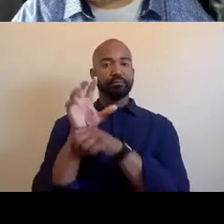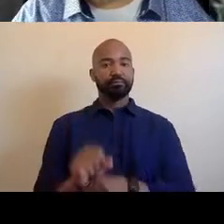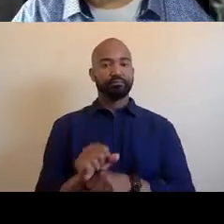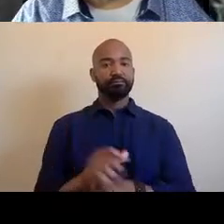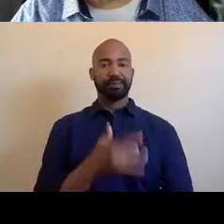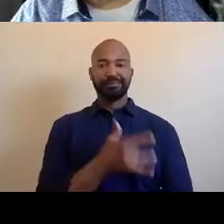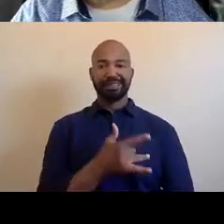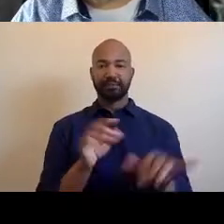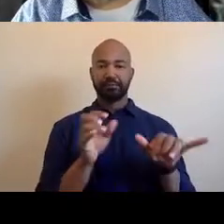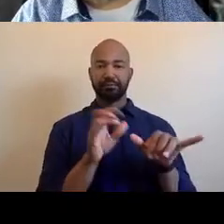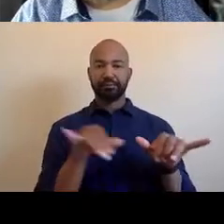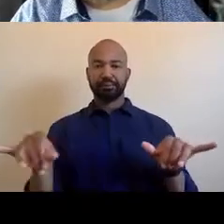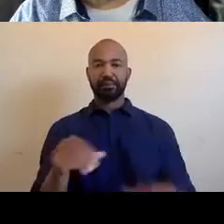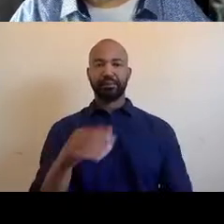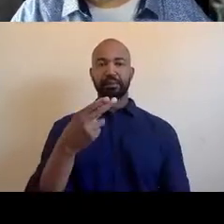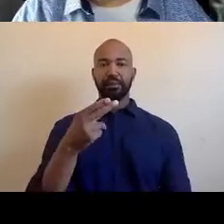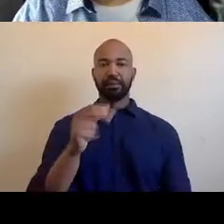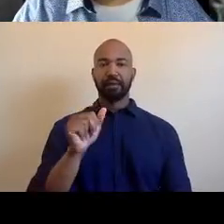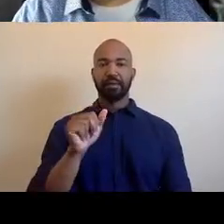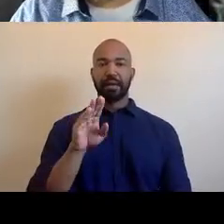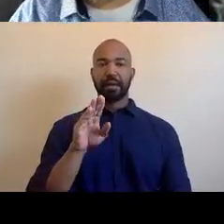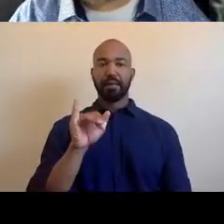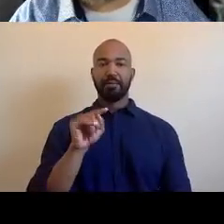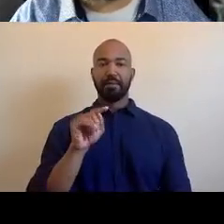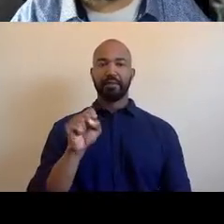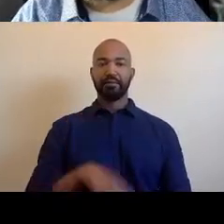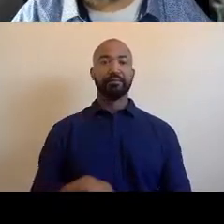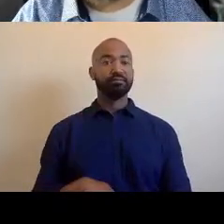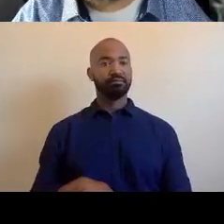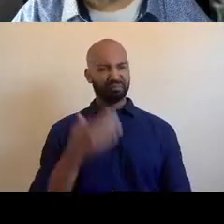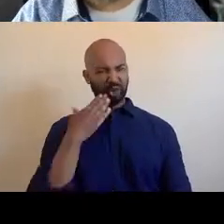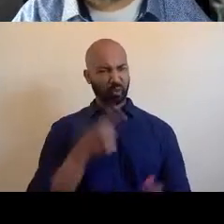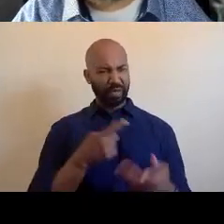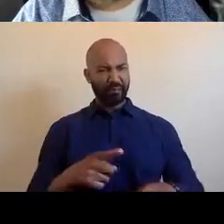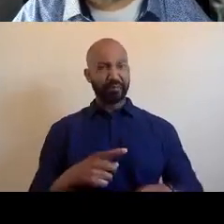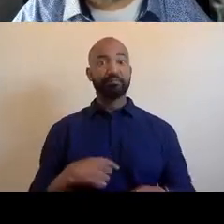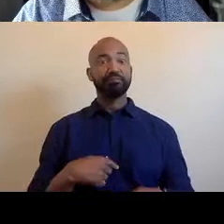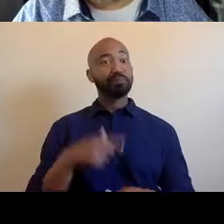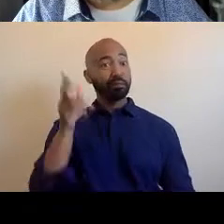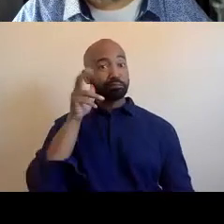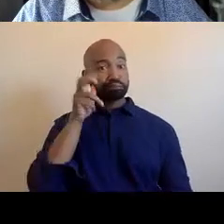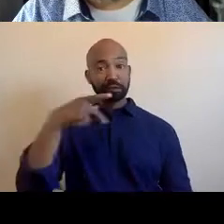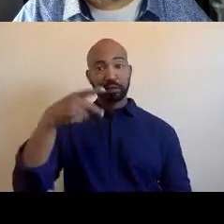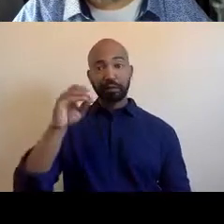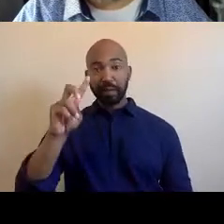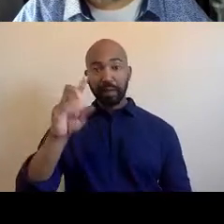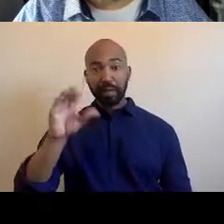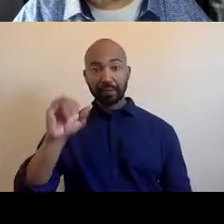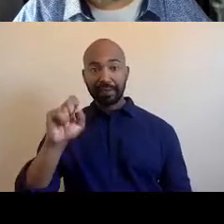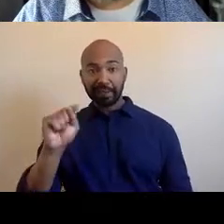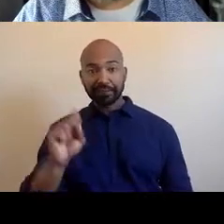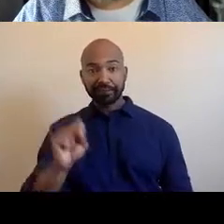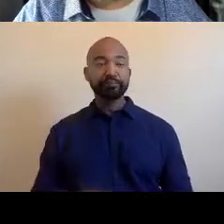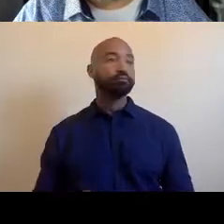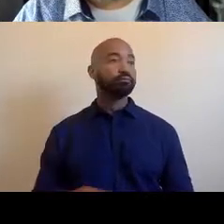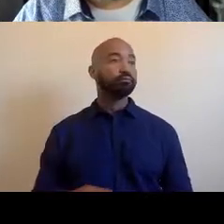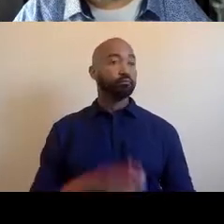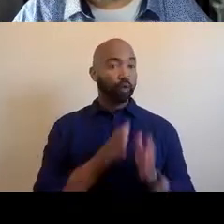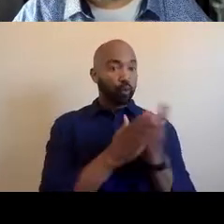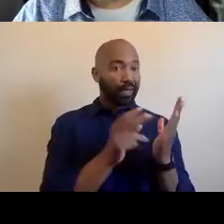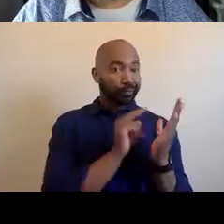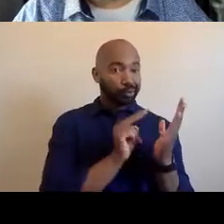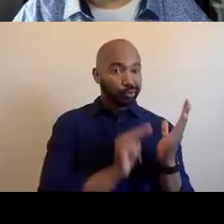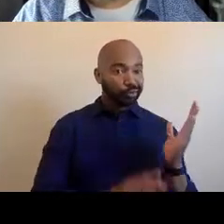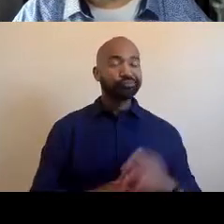that emerge in our life. And I've listened to a number of podcasts and read a number of books about this. And essentially what happens is that